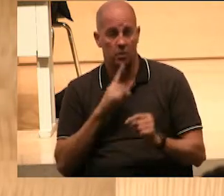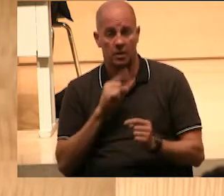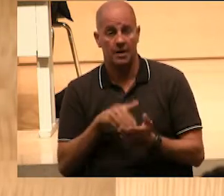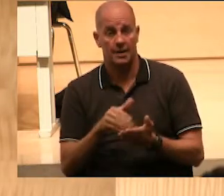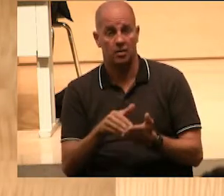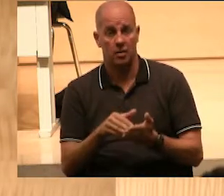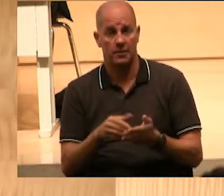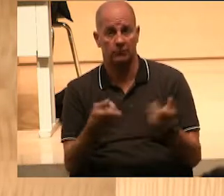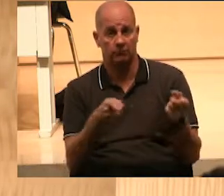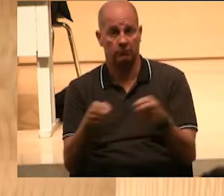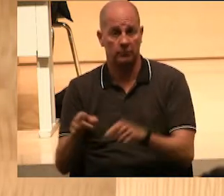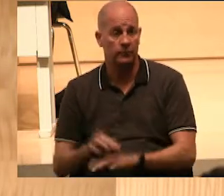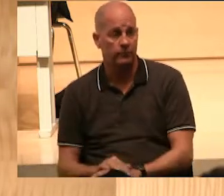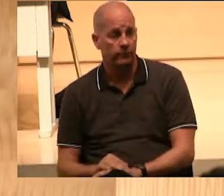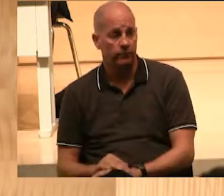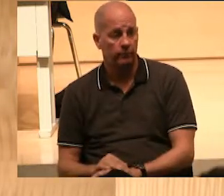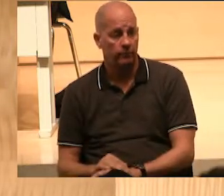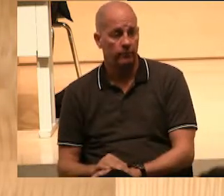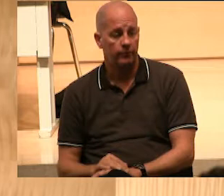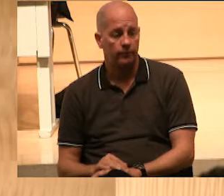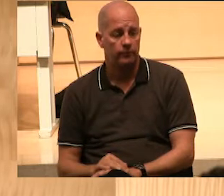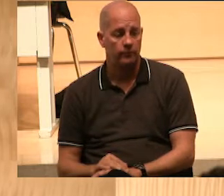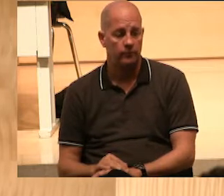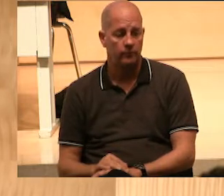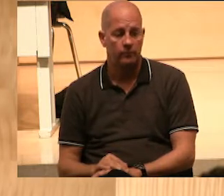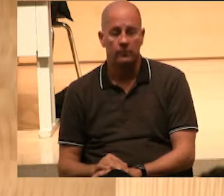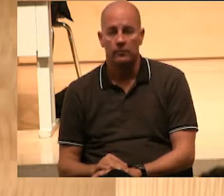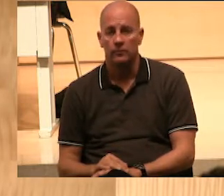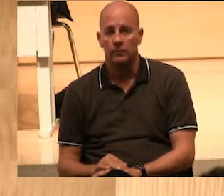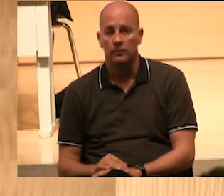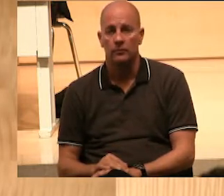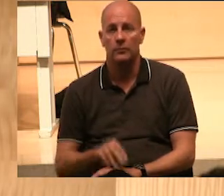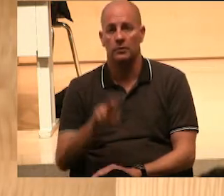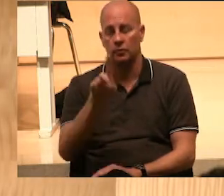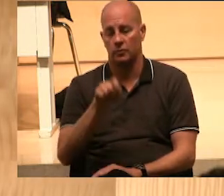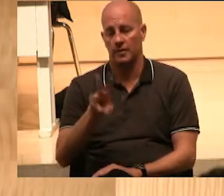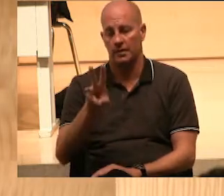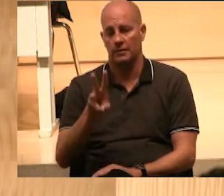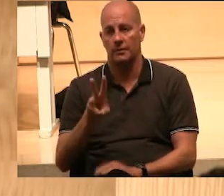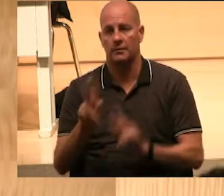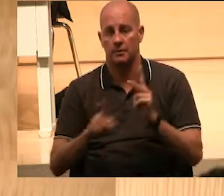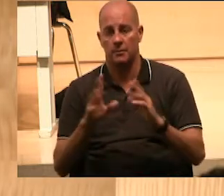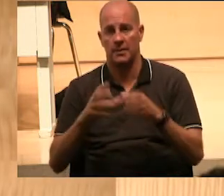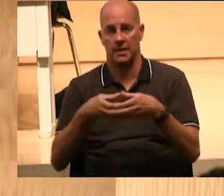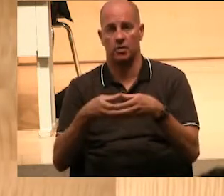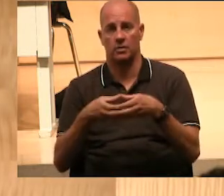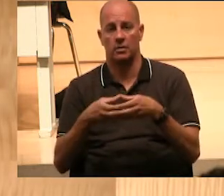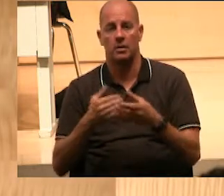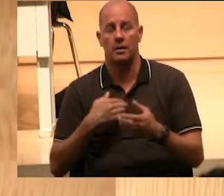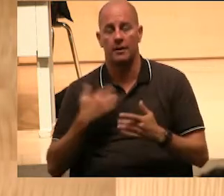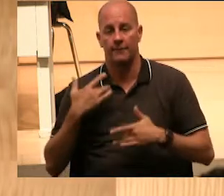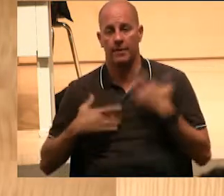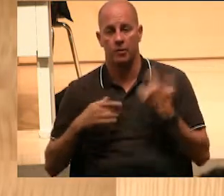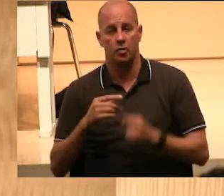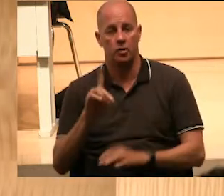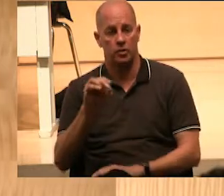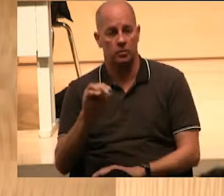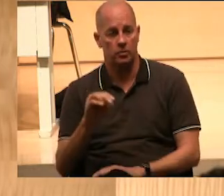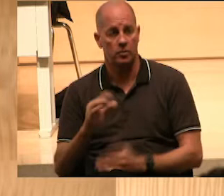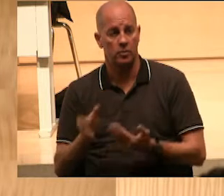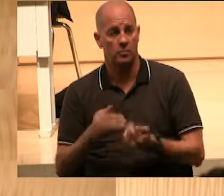condition. And if you look at this, while 2.6% of this adult population has bipolar disorder,